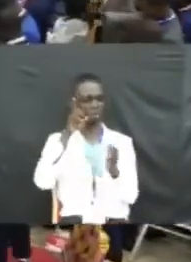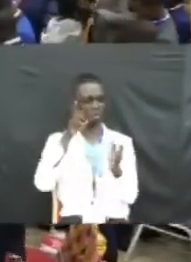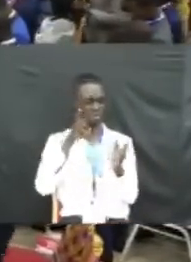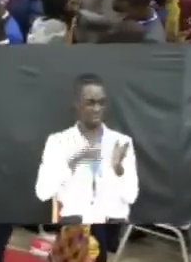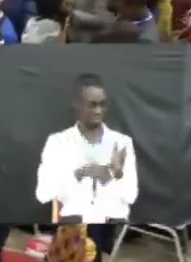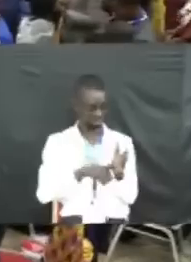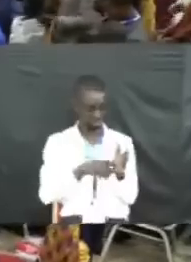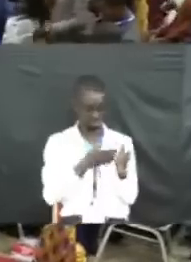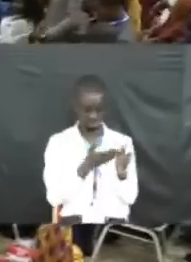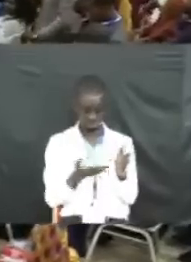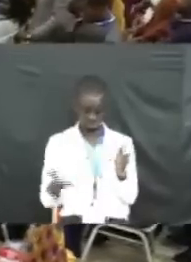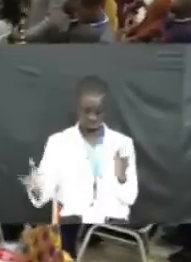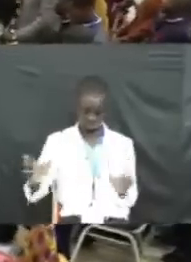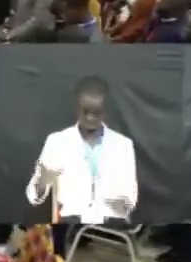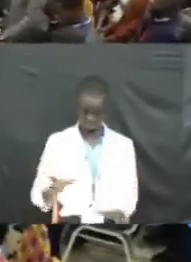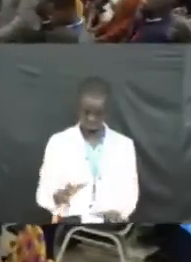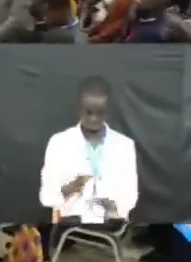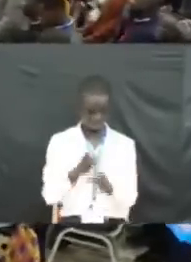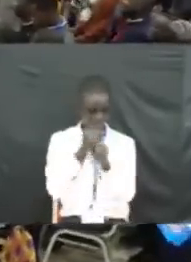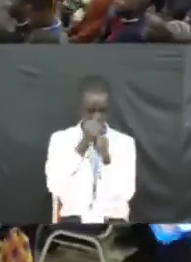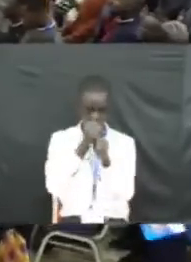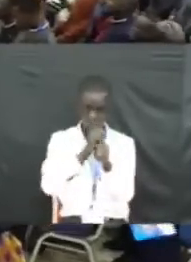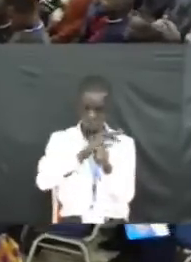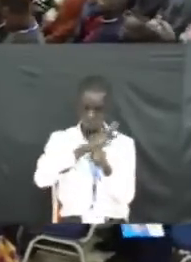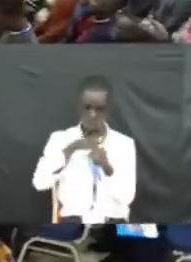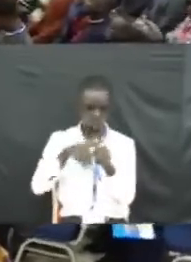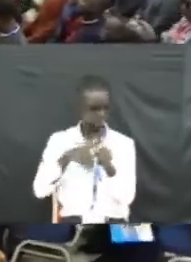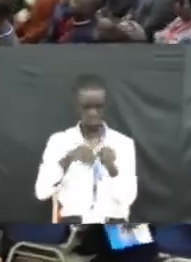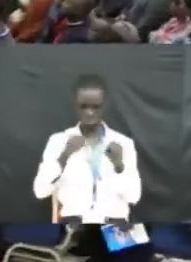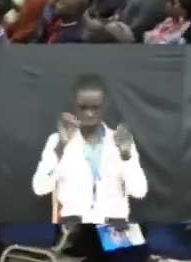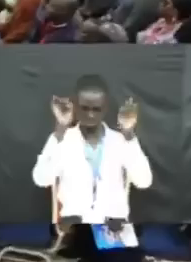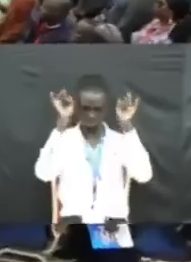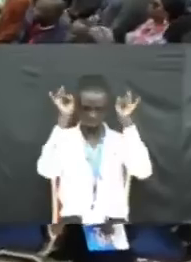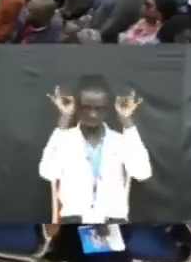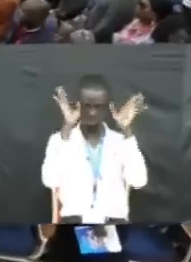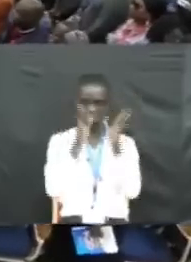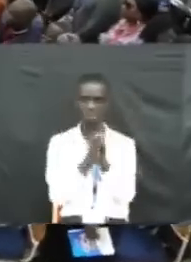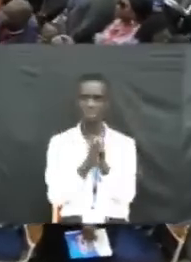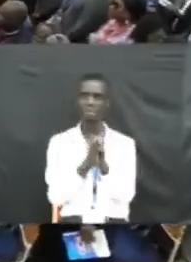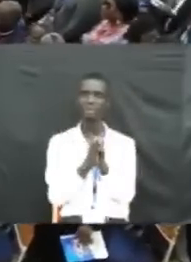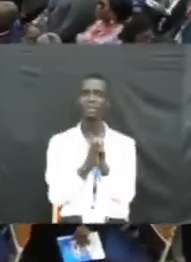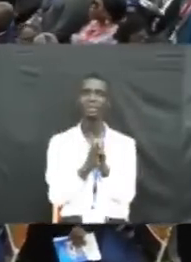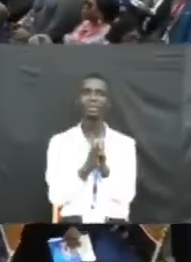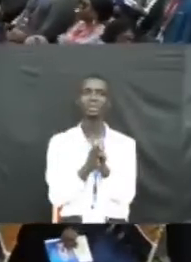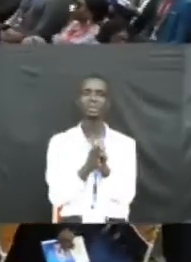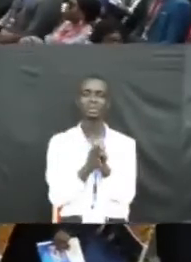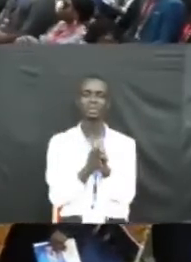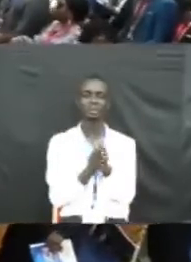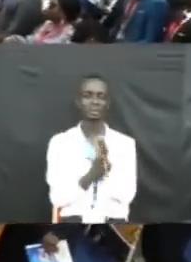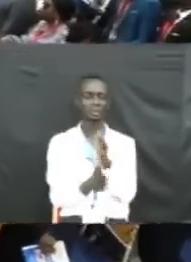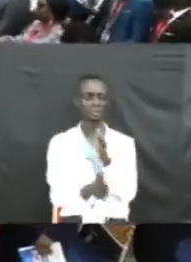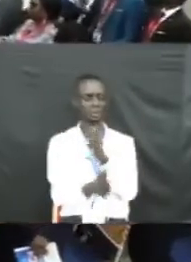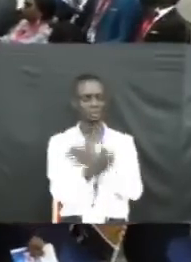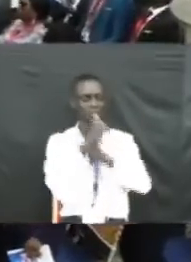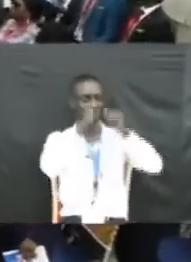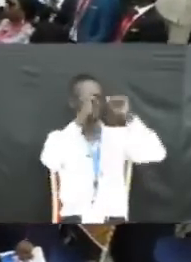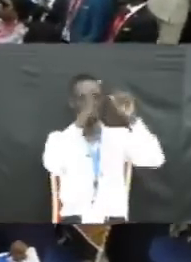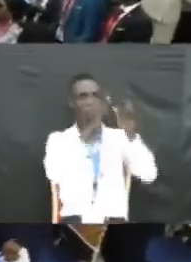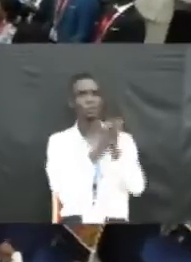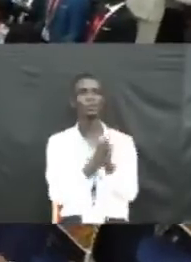it to this level. Thank you very much, chairman. Church, we want to bless God with this hymn. Number